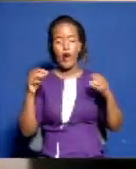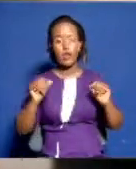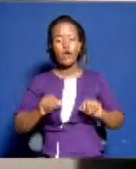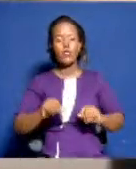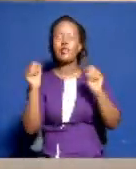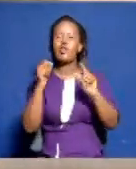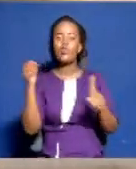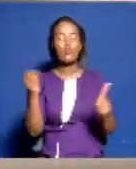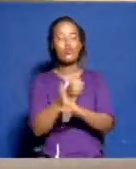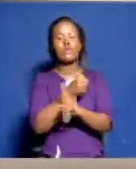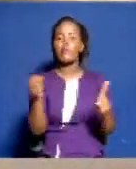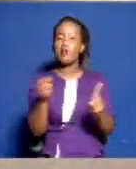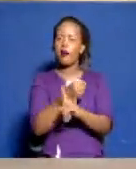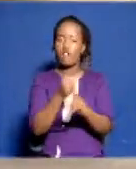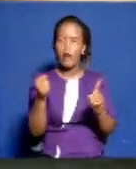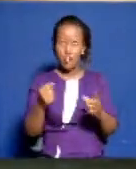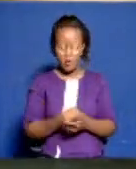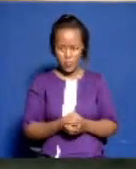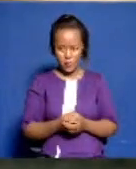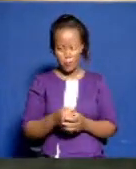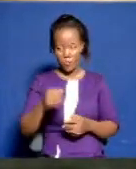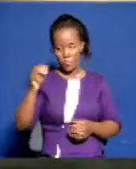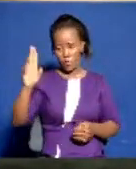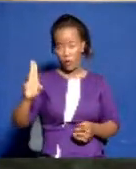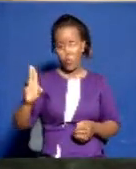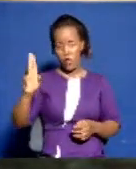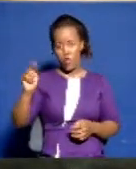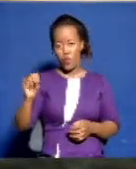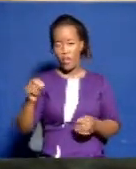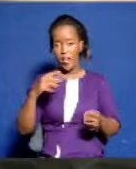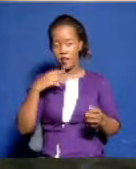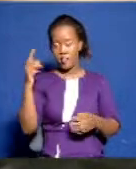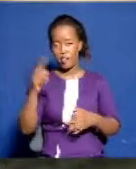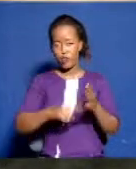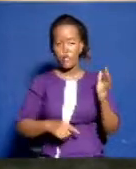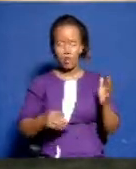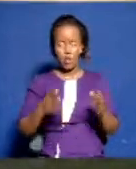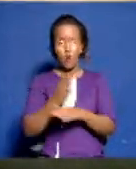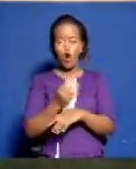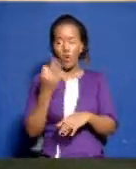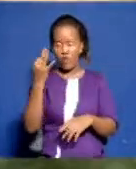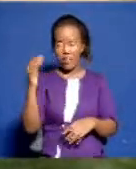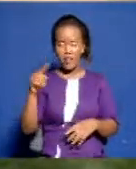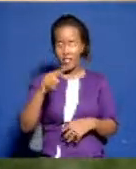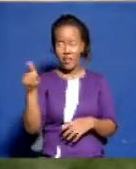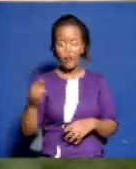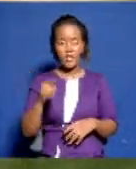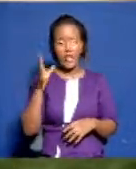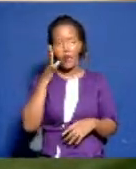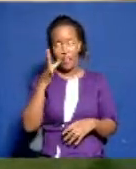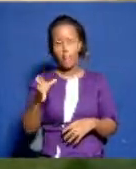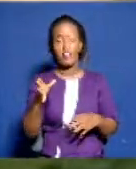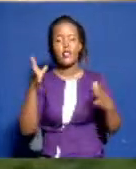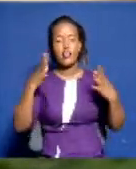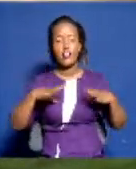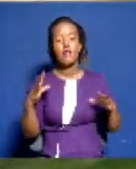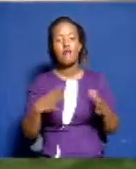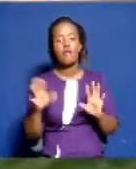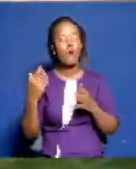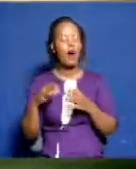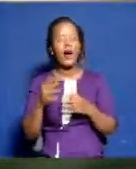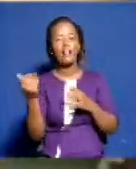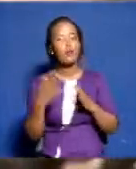of Cameroon. According to the UN, more than 3,500 people have died and 700,000 displaced since the onset